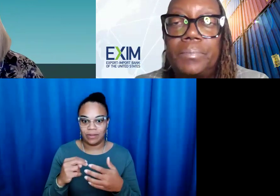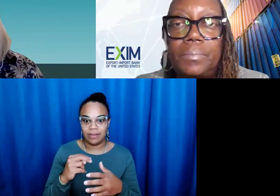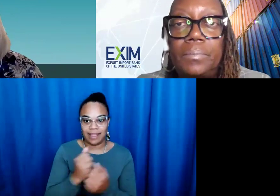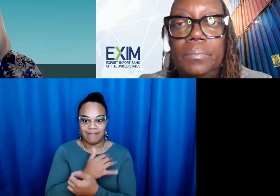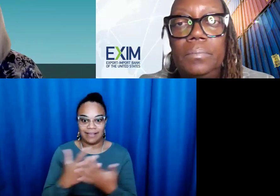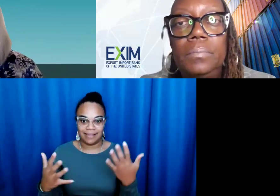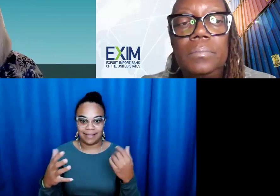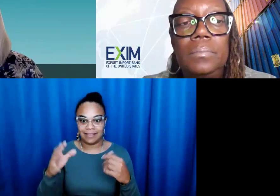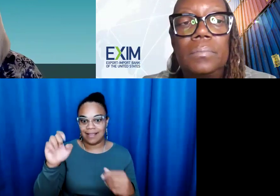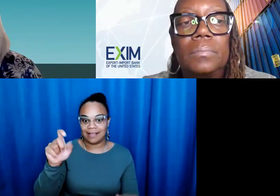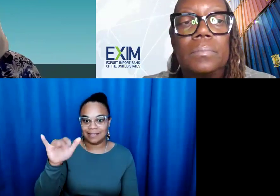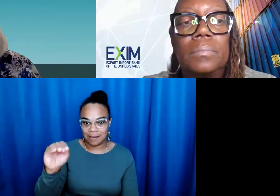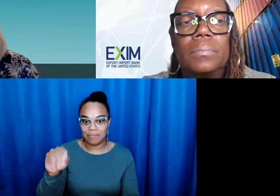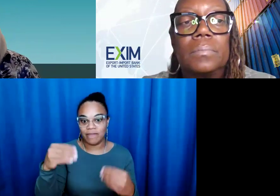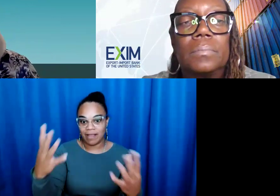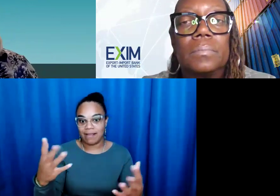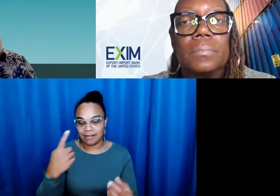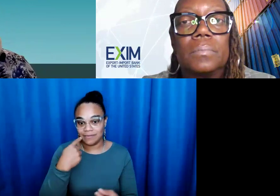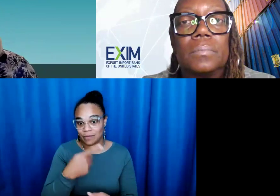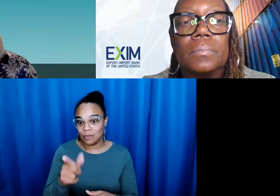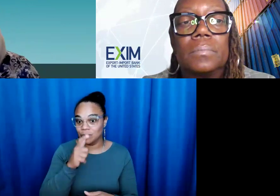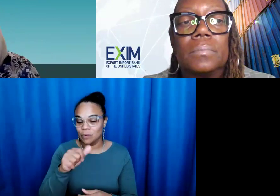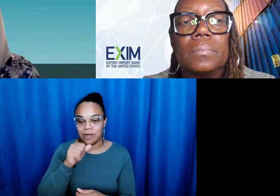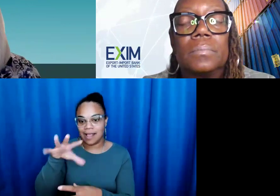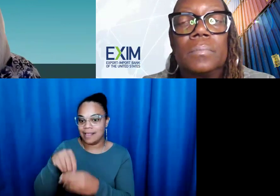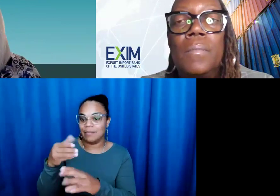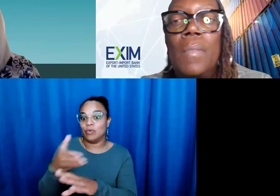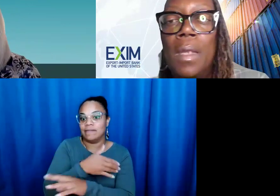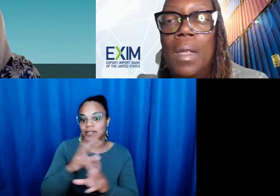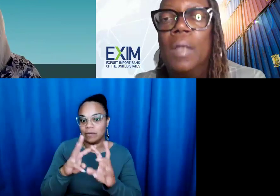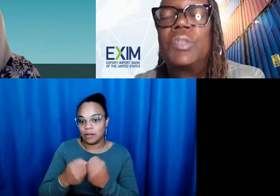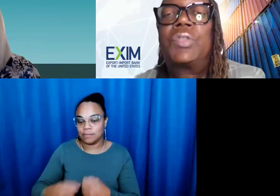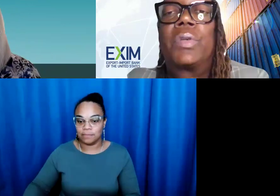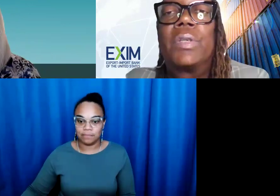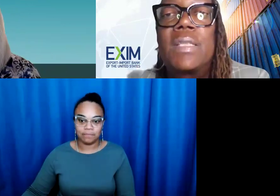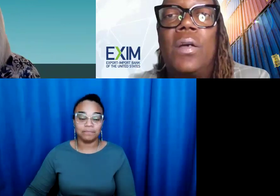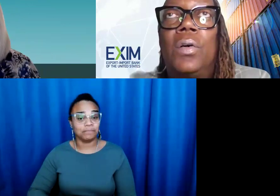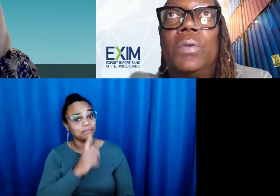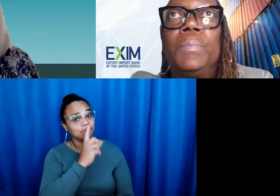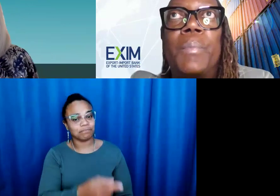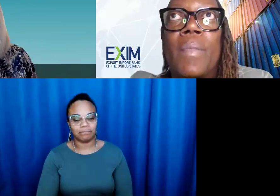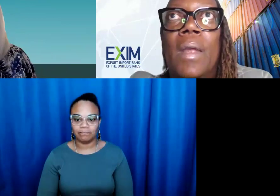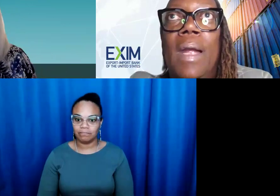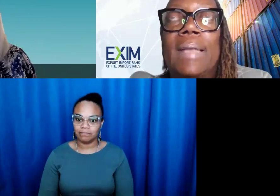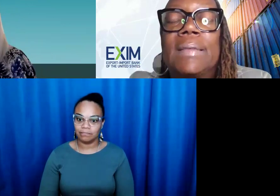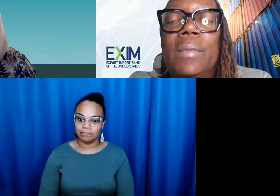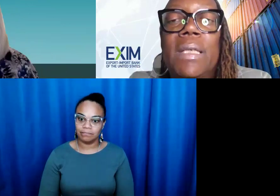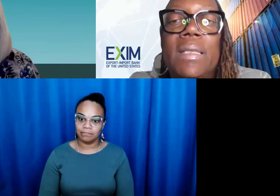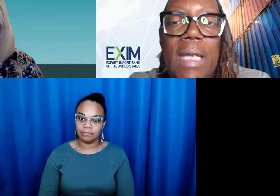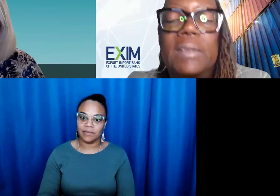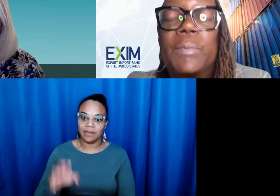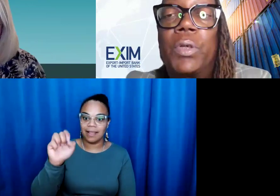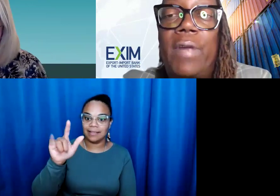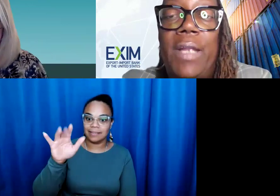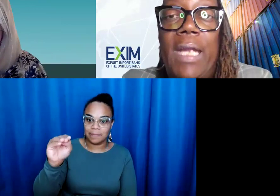things that EXIM does provide for those who weren't on that last webinar. Sure. So EXIM is